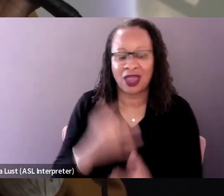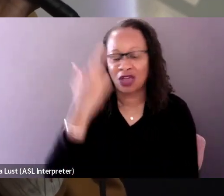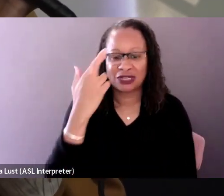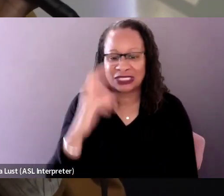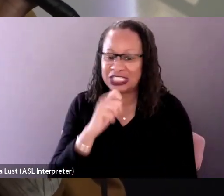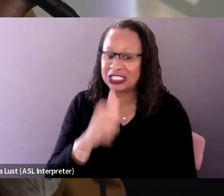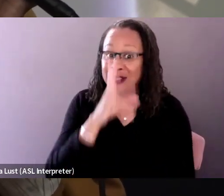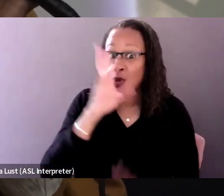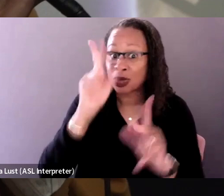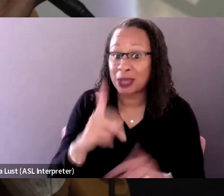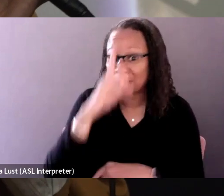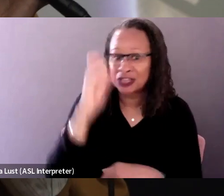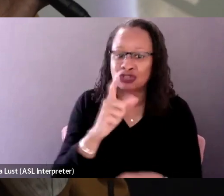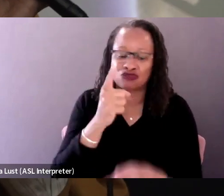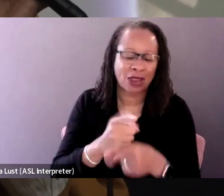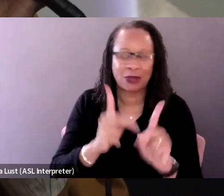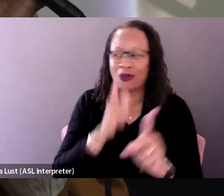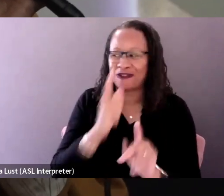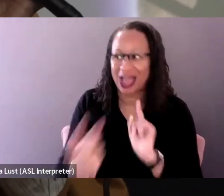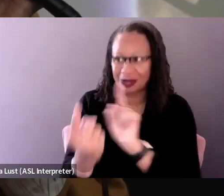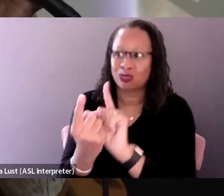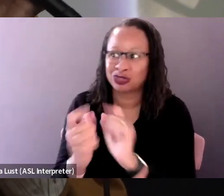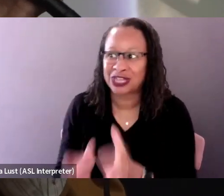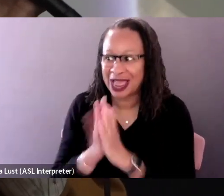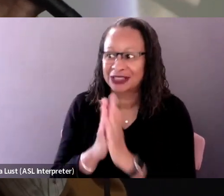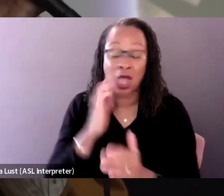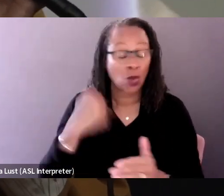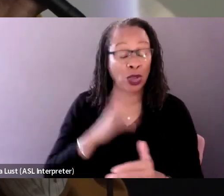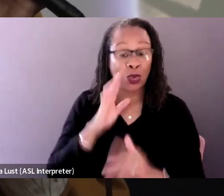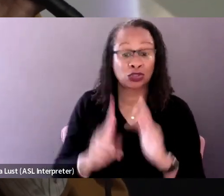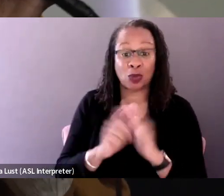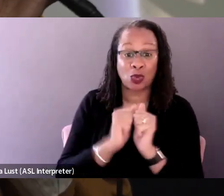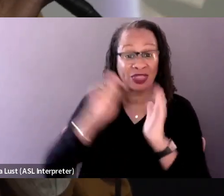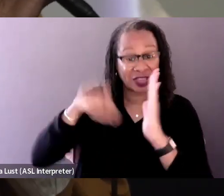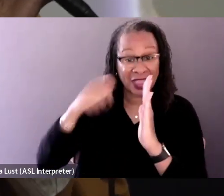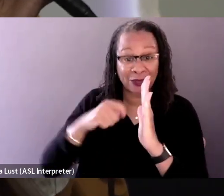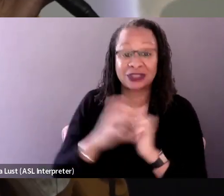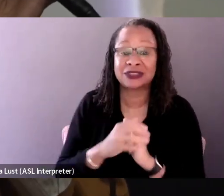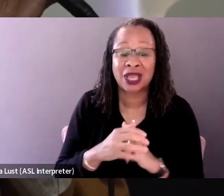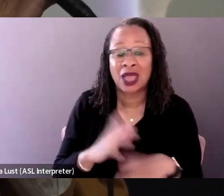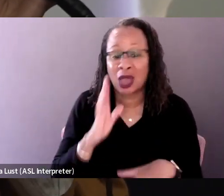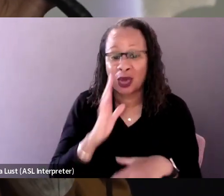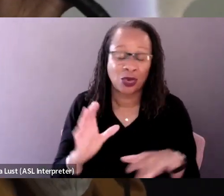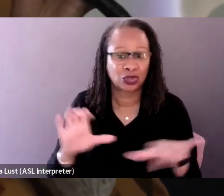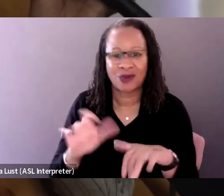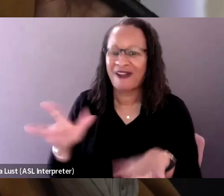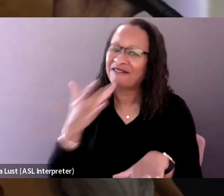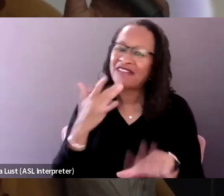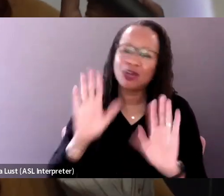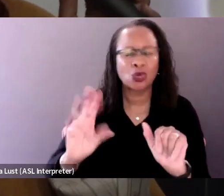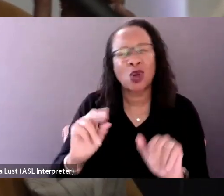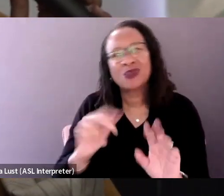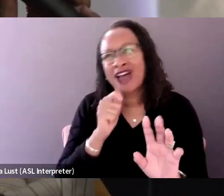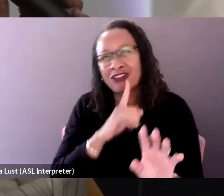because the right people haven't asked, and we'll show up with our cameras and become best friends, and we're doing her not a favor, but we're giving her